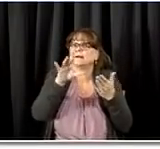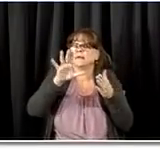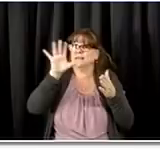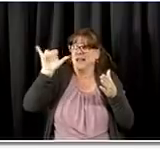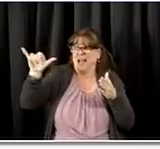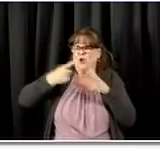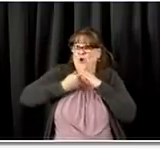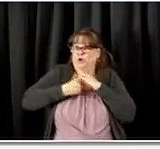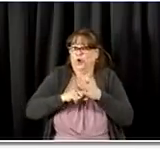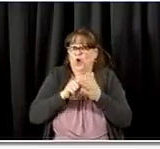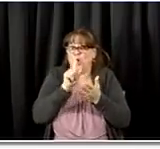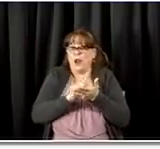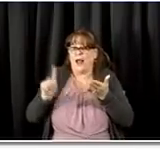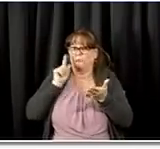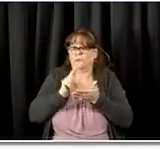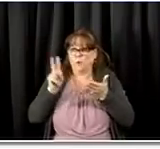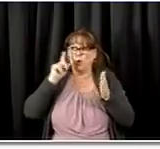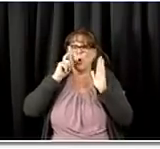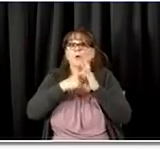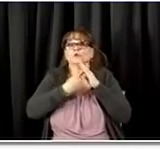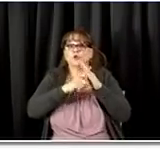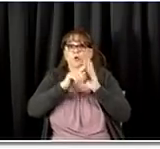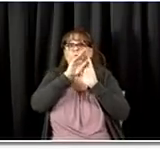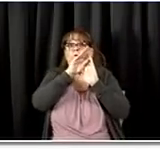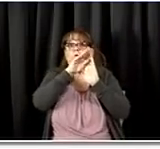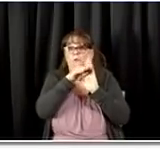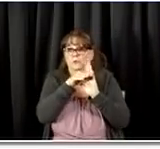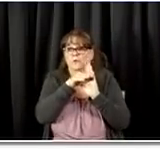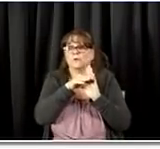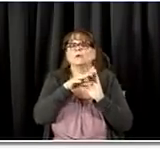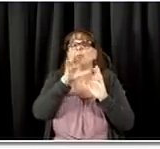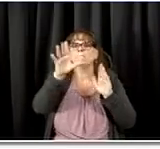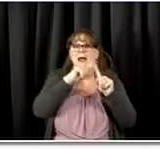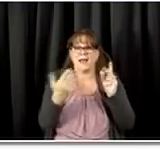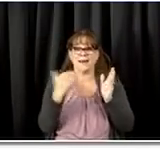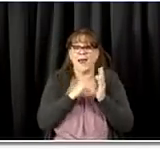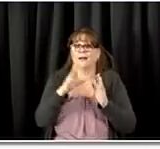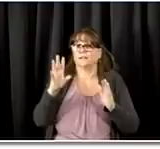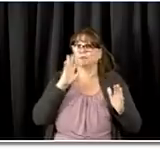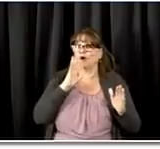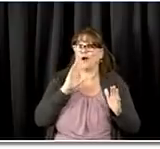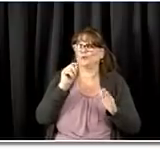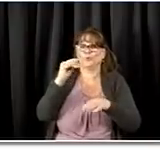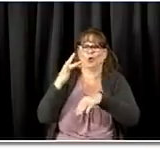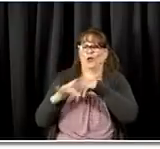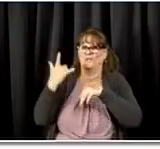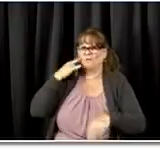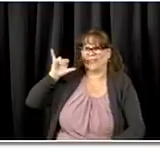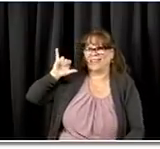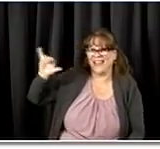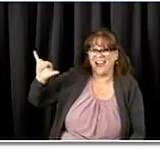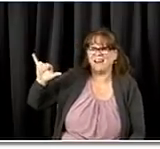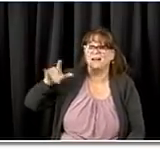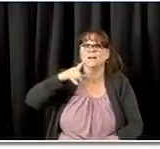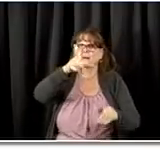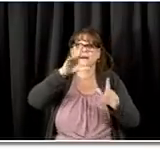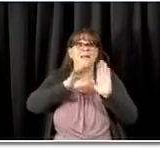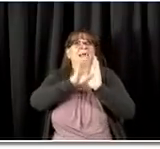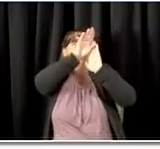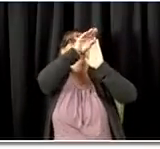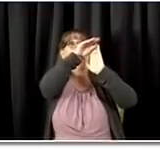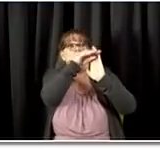now. Really too soon, though, to know if this is going to be a lasting trend. It's really just a couple days worth of data, and we'd